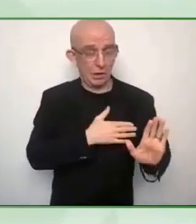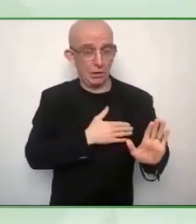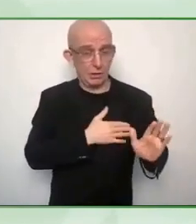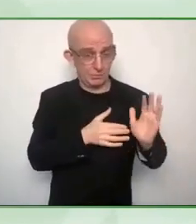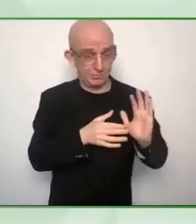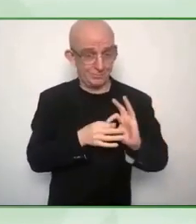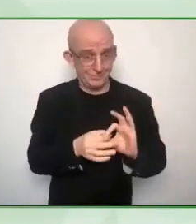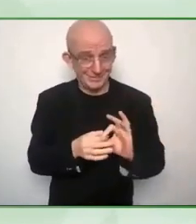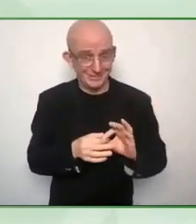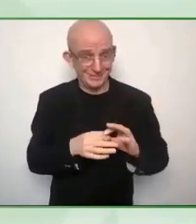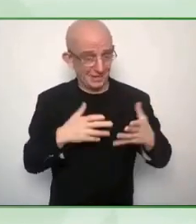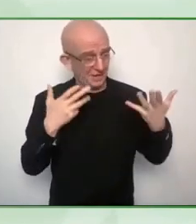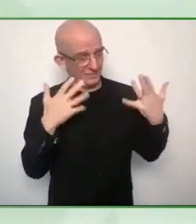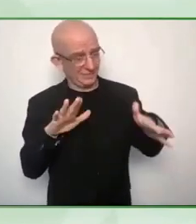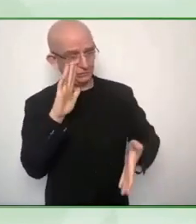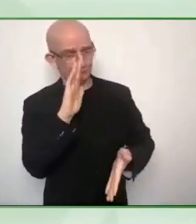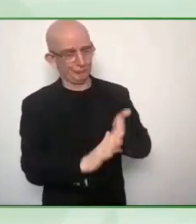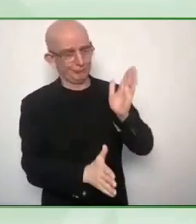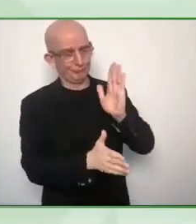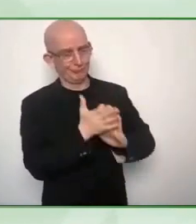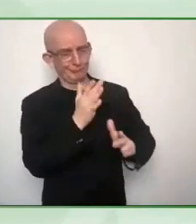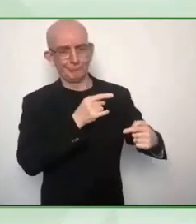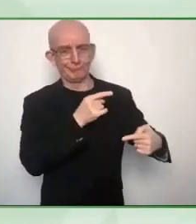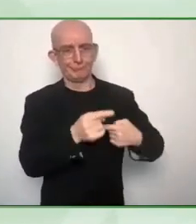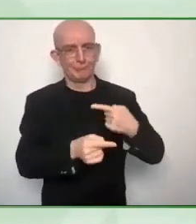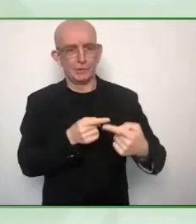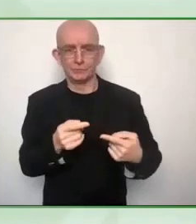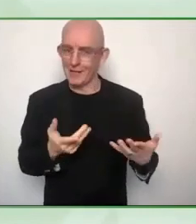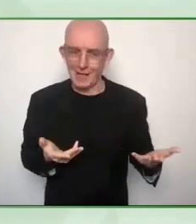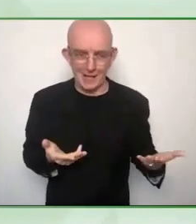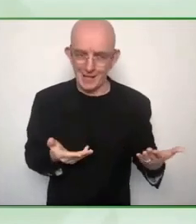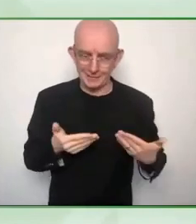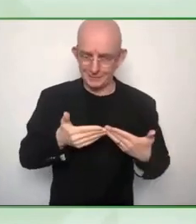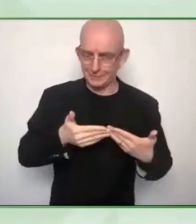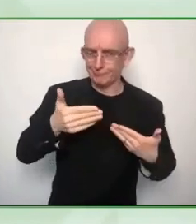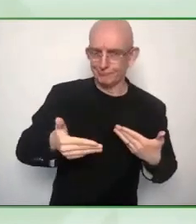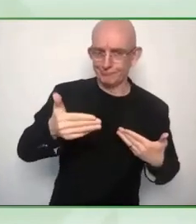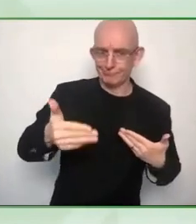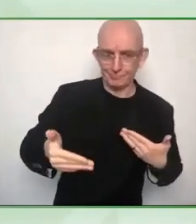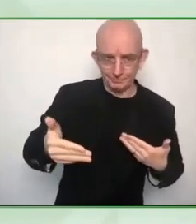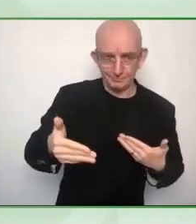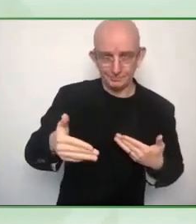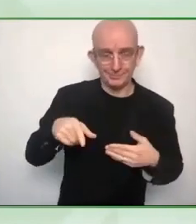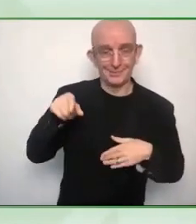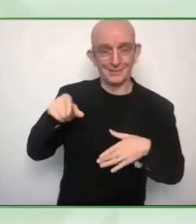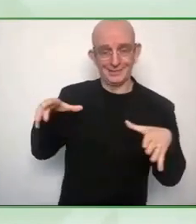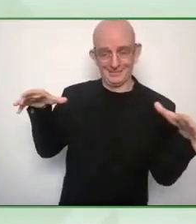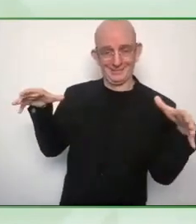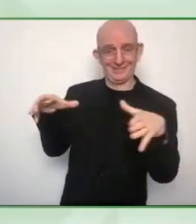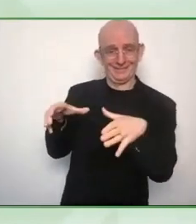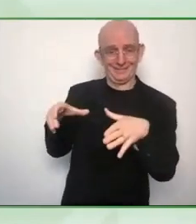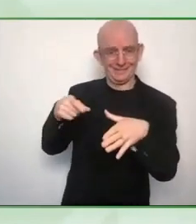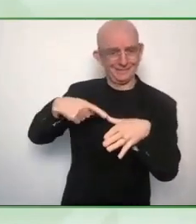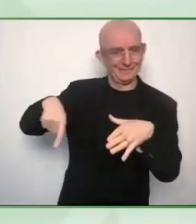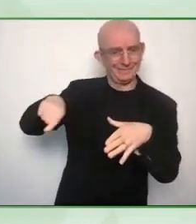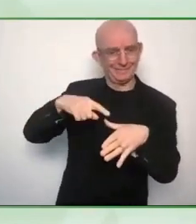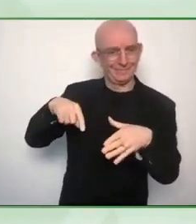all the commitments right now. But the issue,